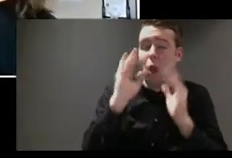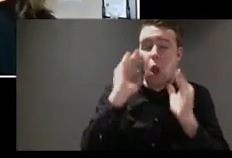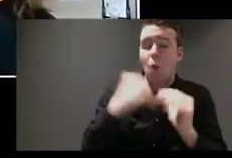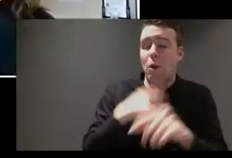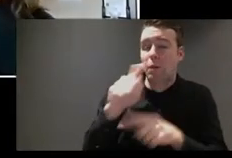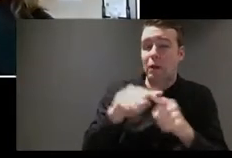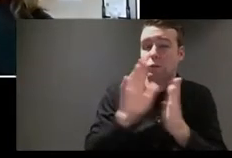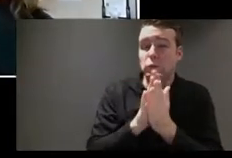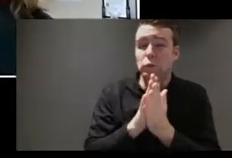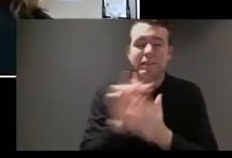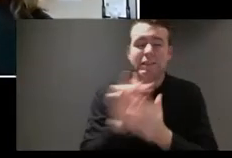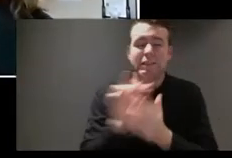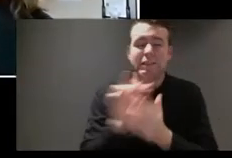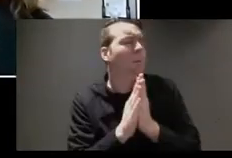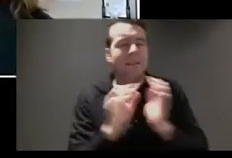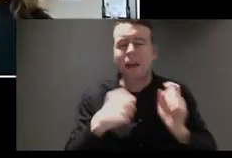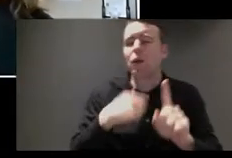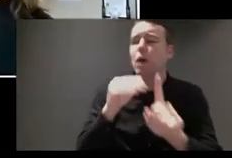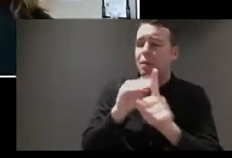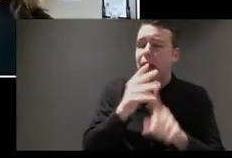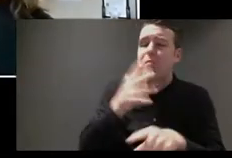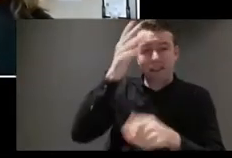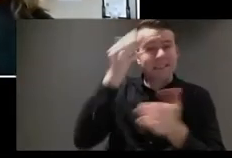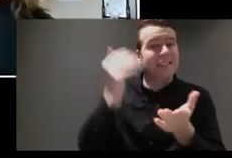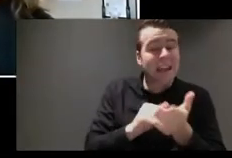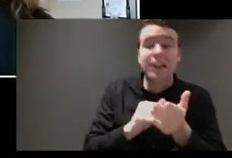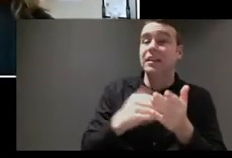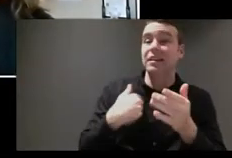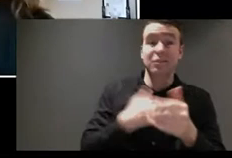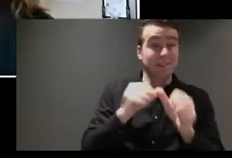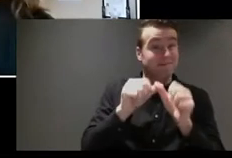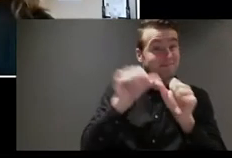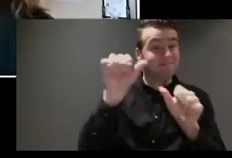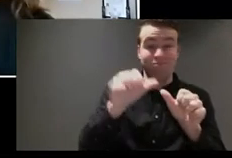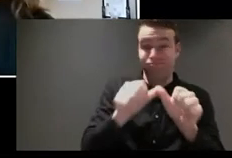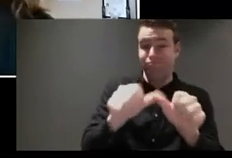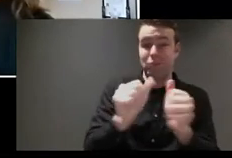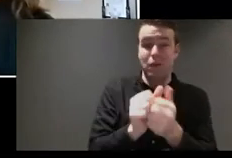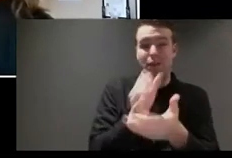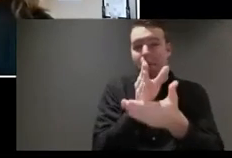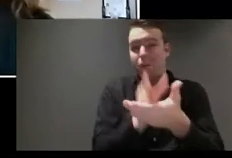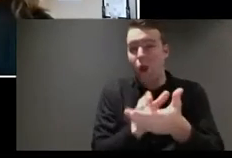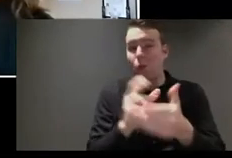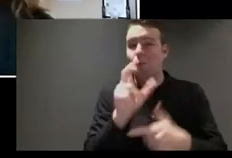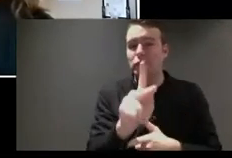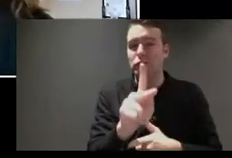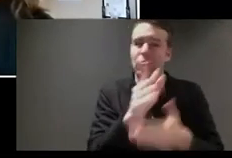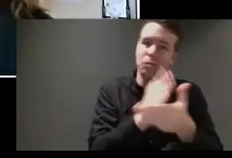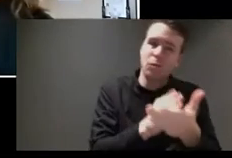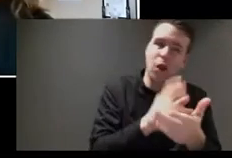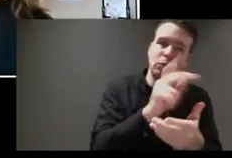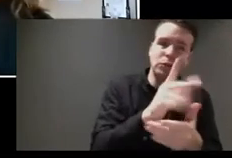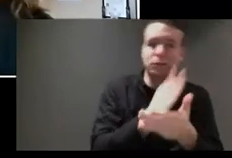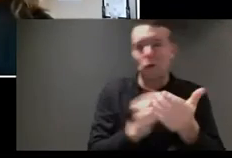do want to remind parents again that even if we continue with a partial return in January, and